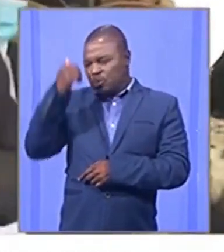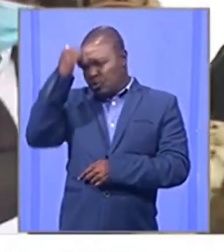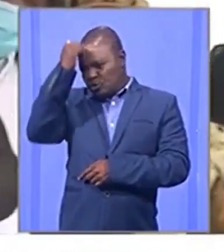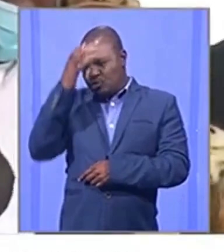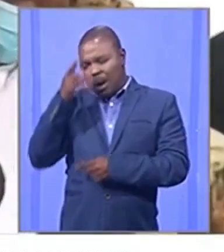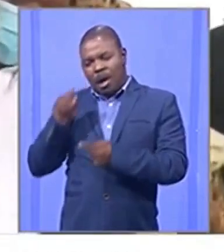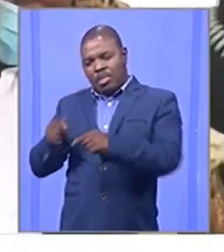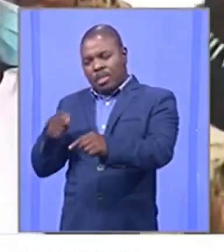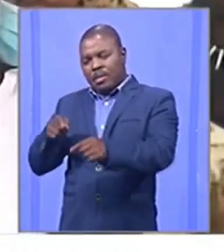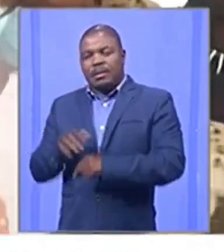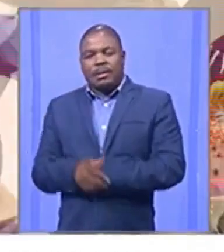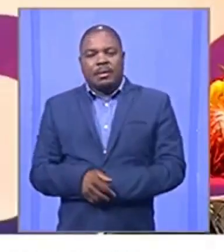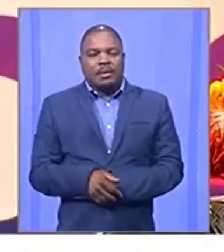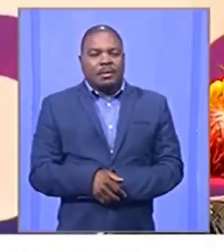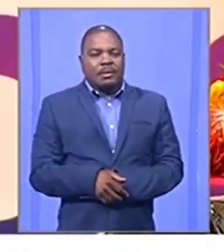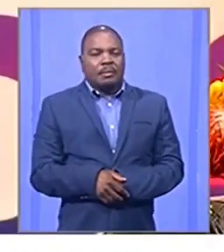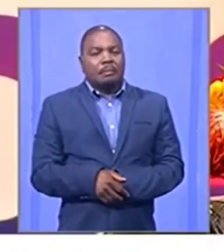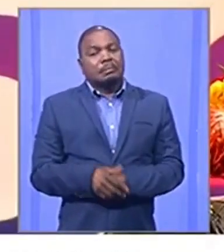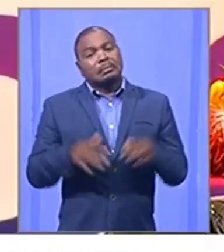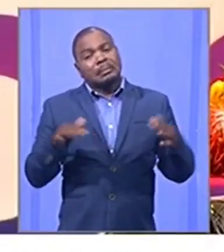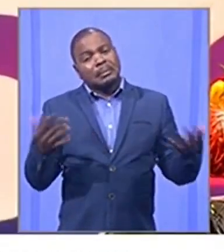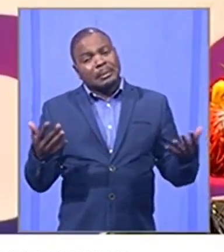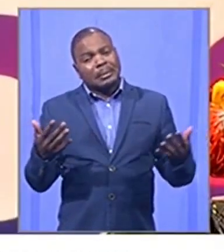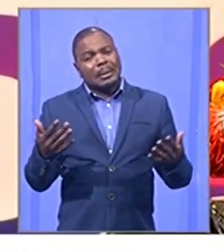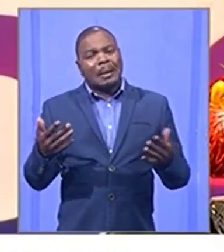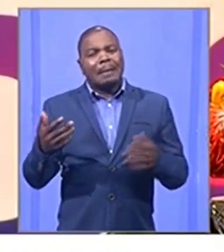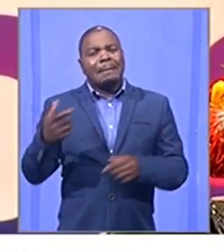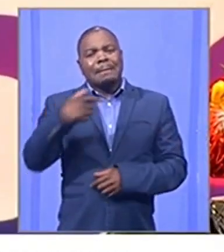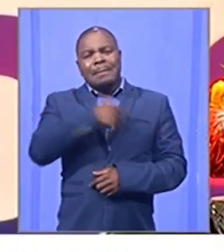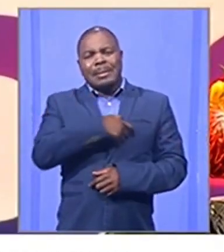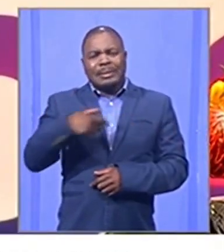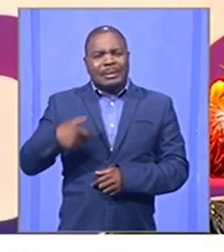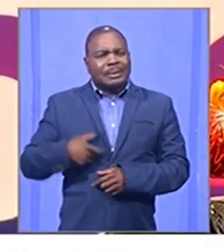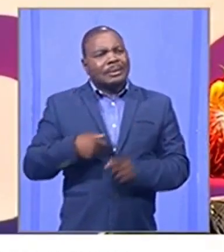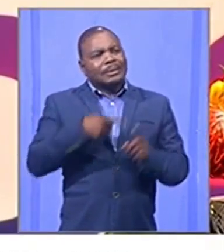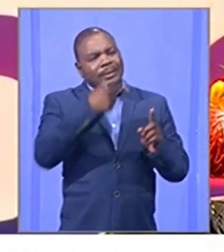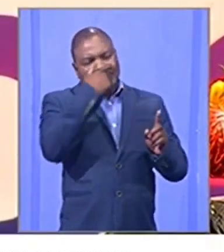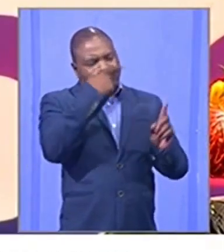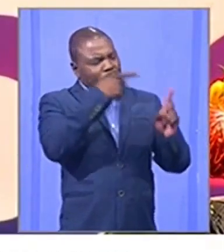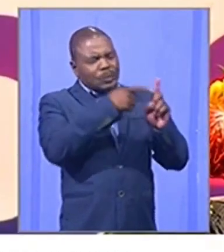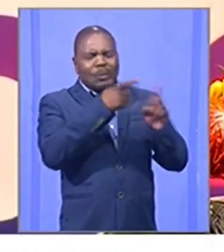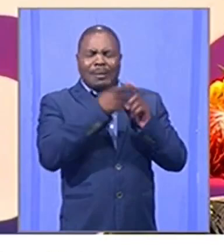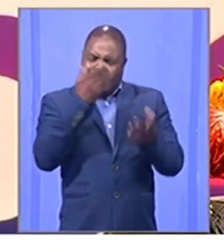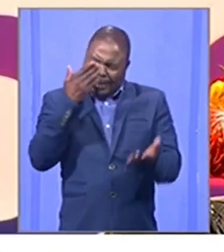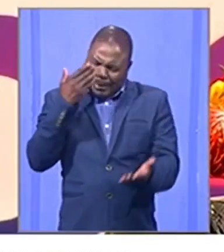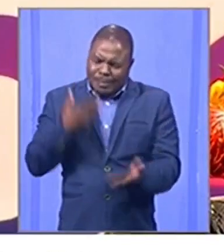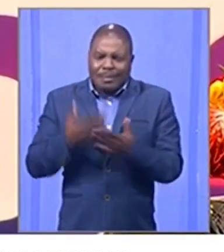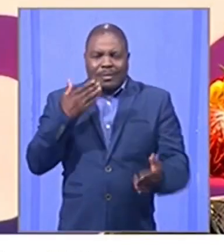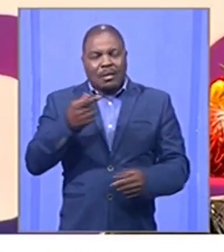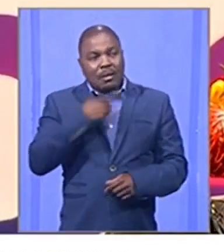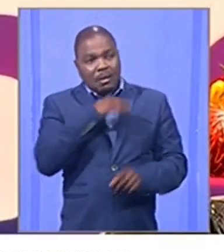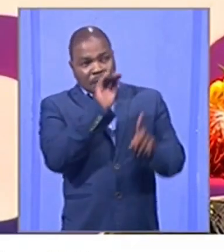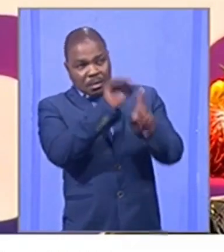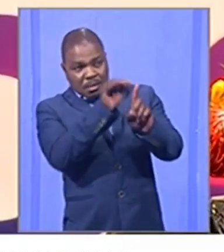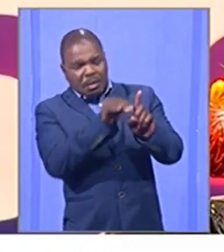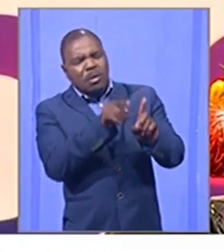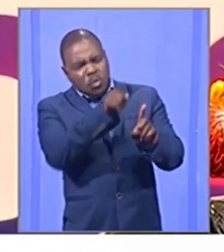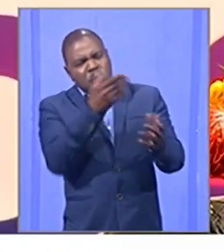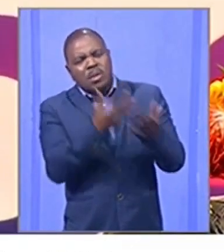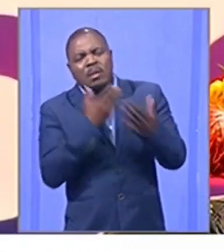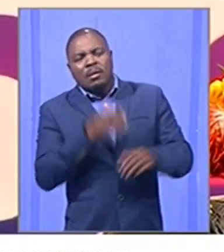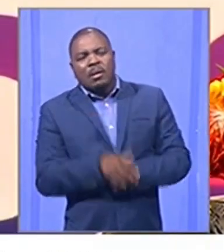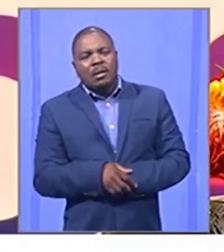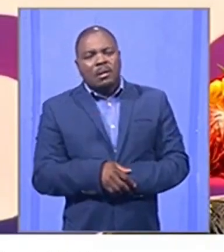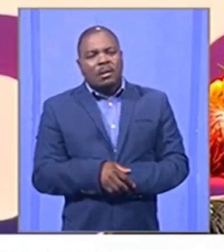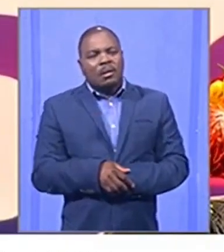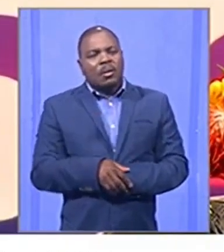Zuma. But the president's hands are not tied. And that's what we want to remind him of.